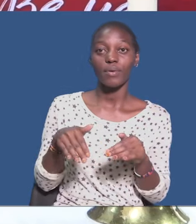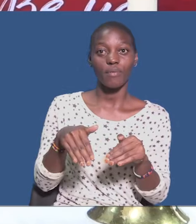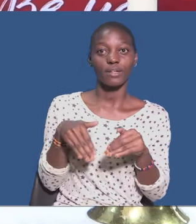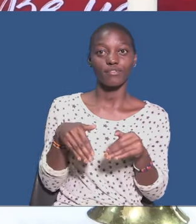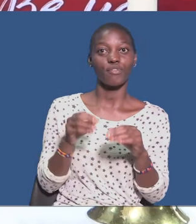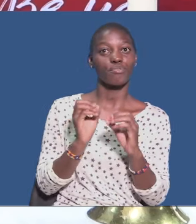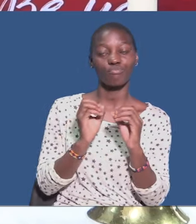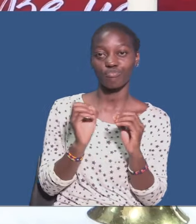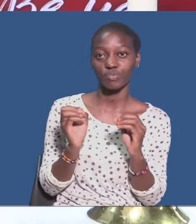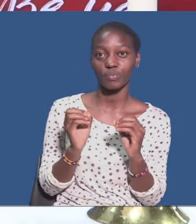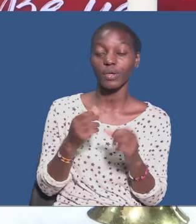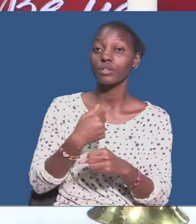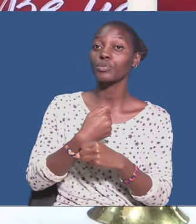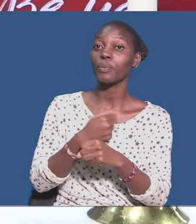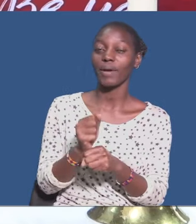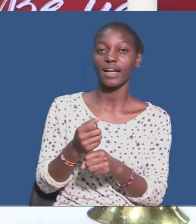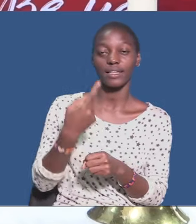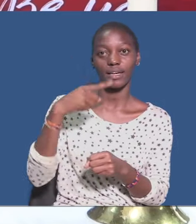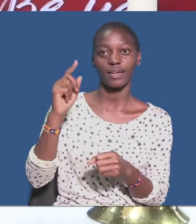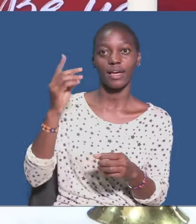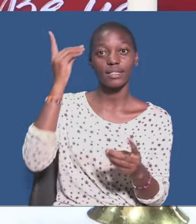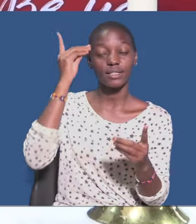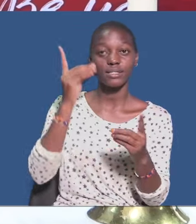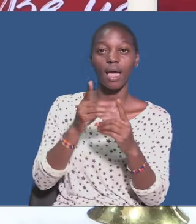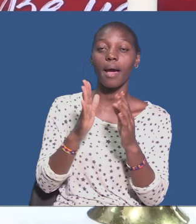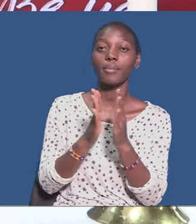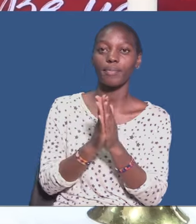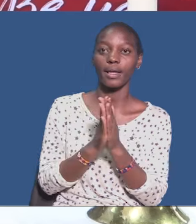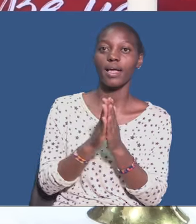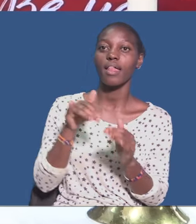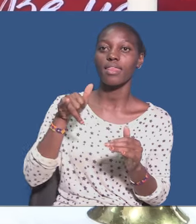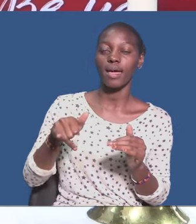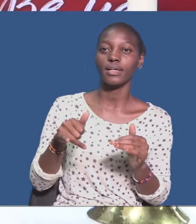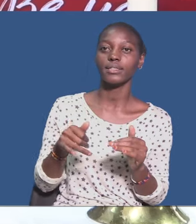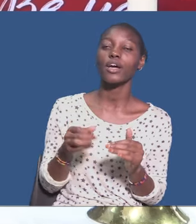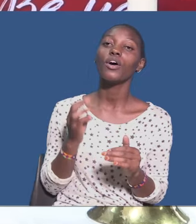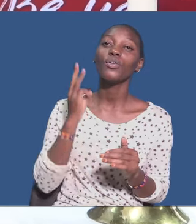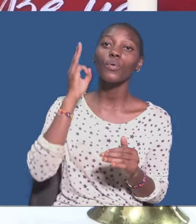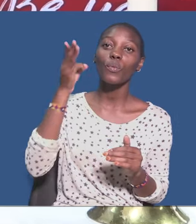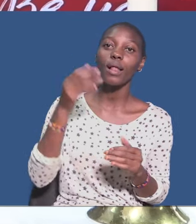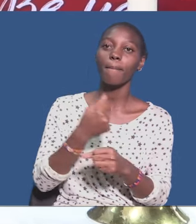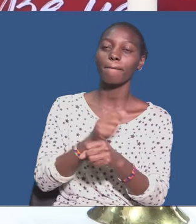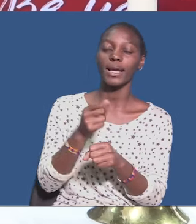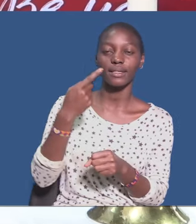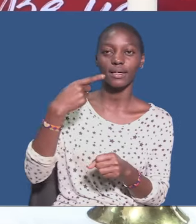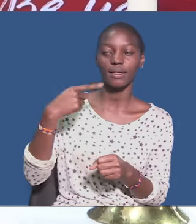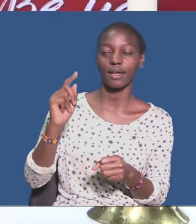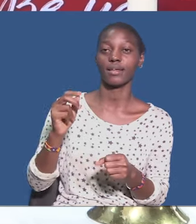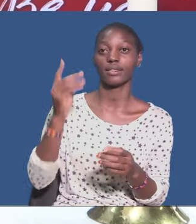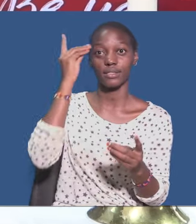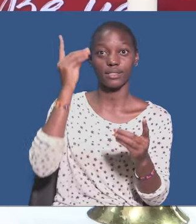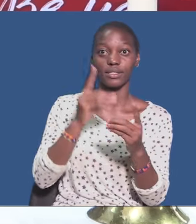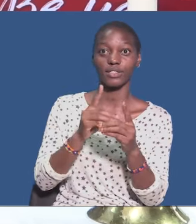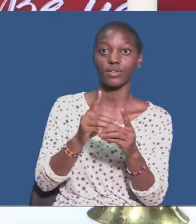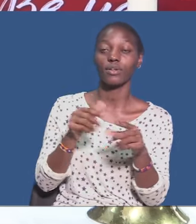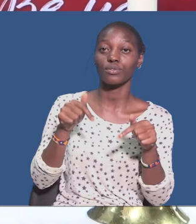you to make the right decision. I pray that you would make the right decision today,